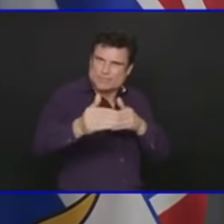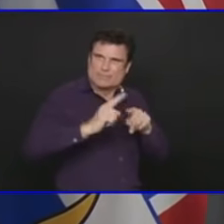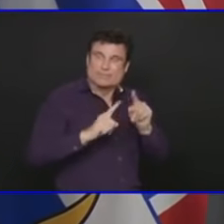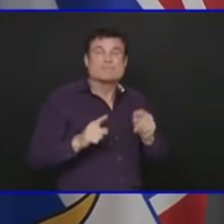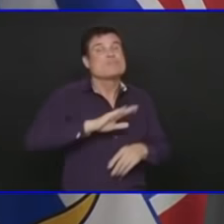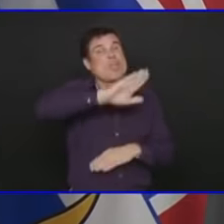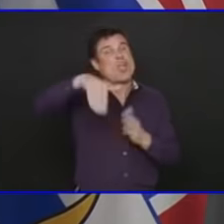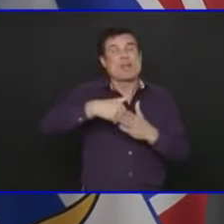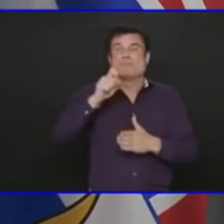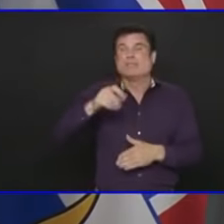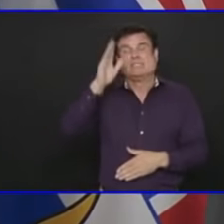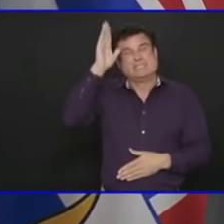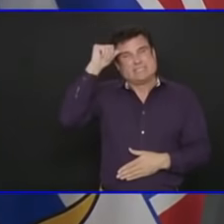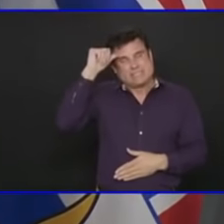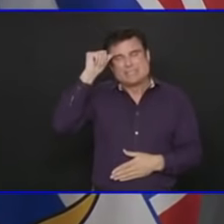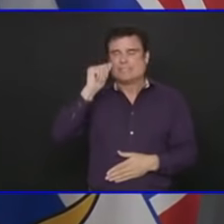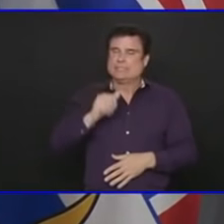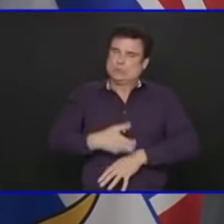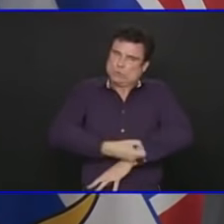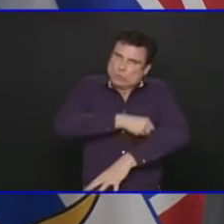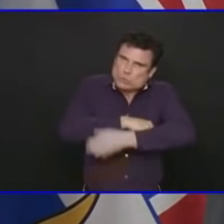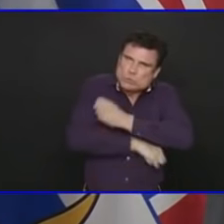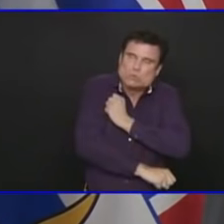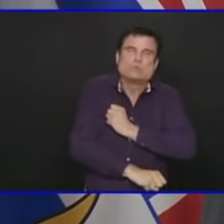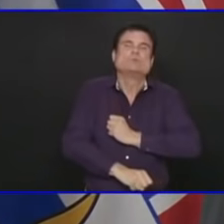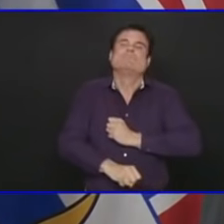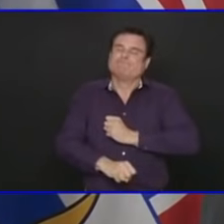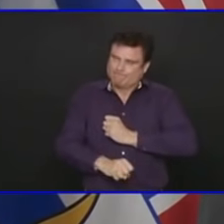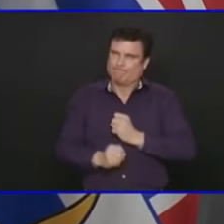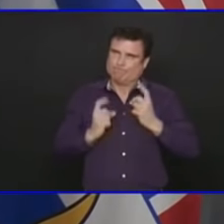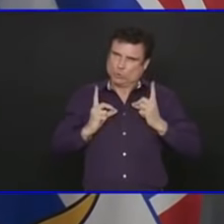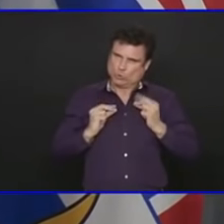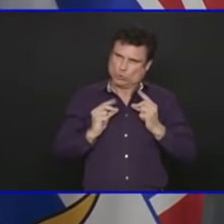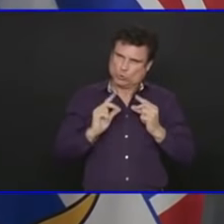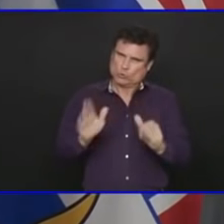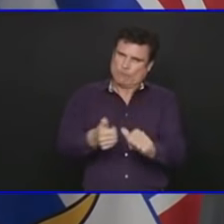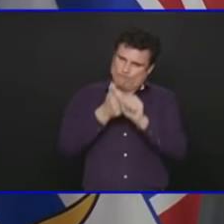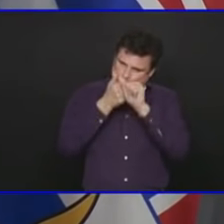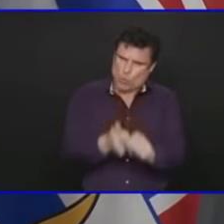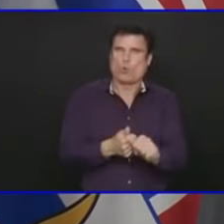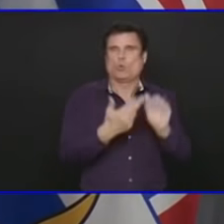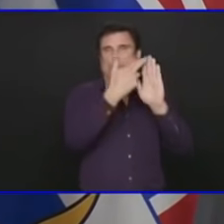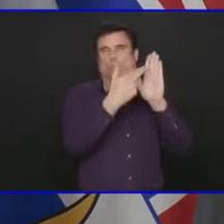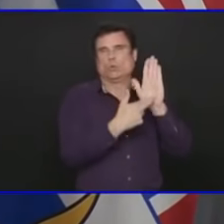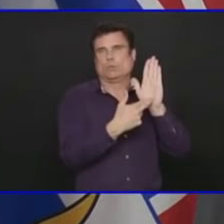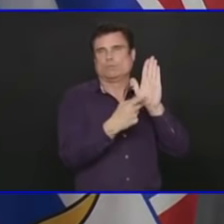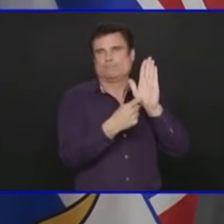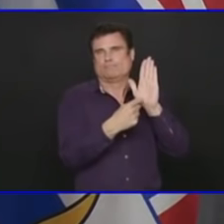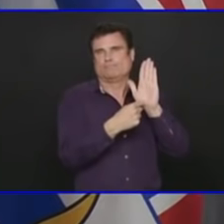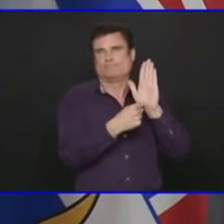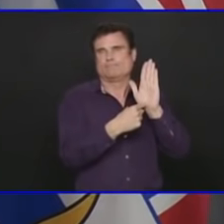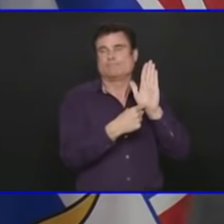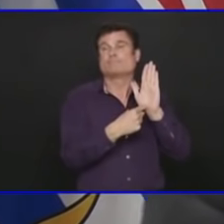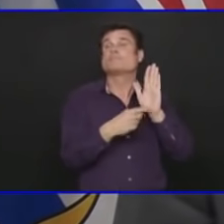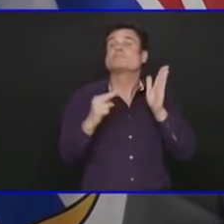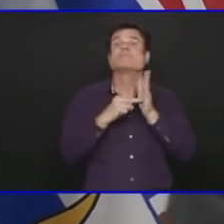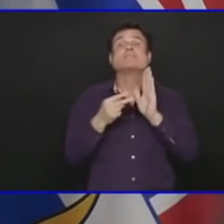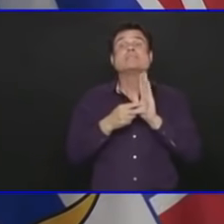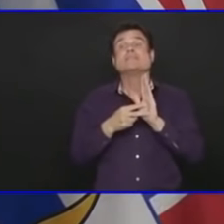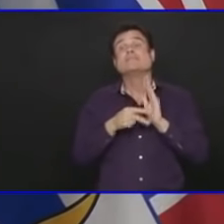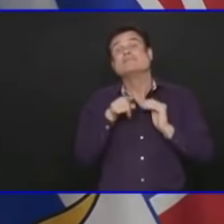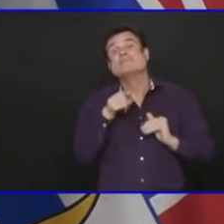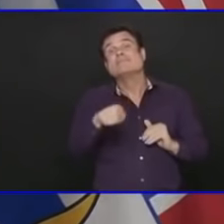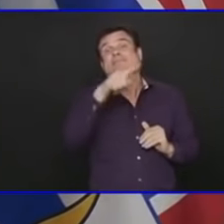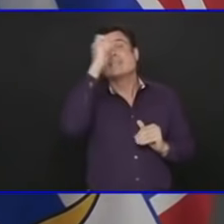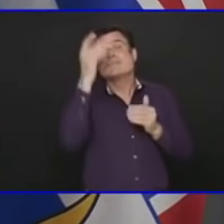in. It allows us to make this summer our BC summer of renewal. La modélisation nous dit qu'en faisant